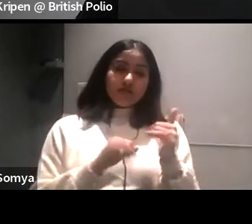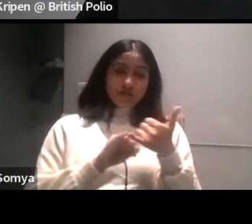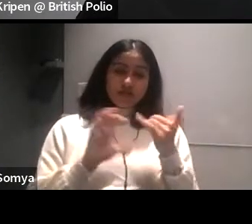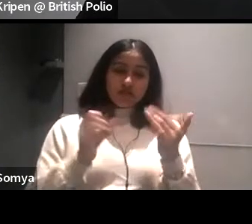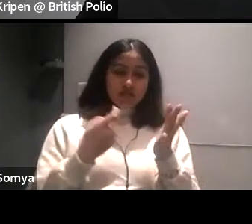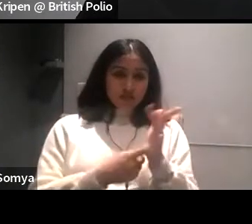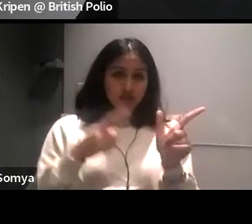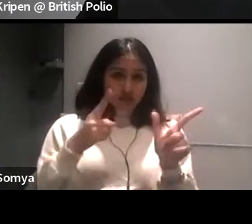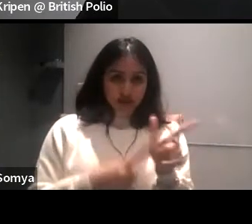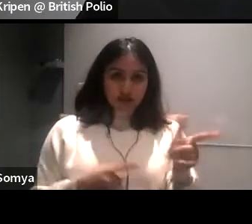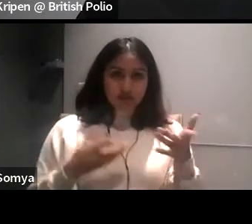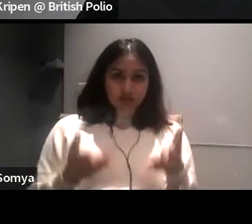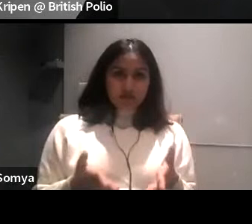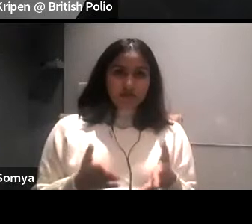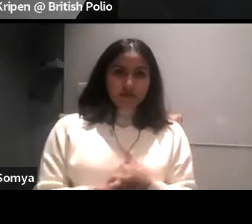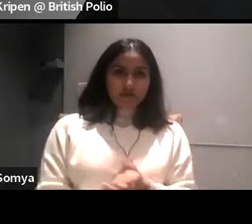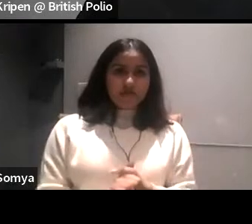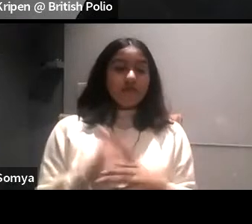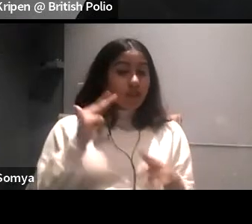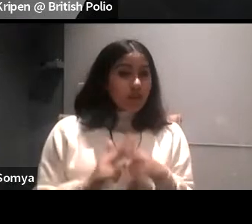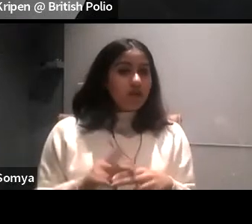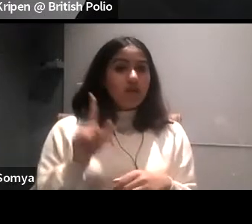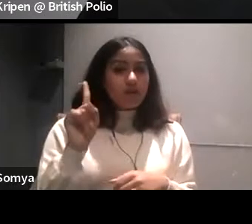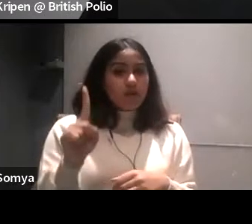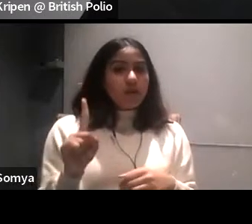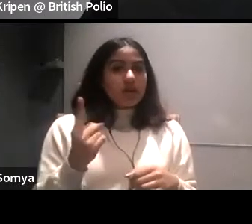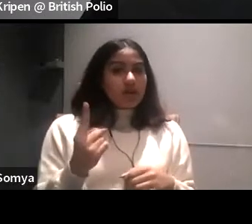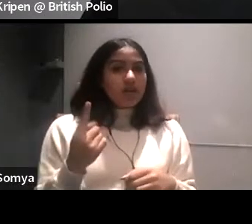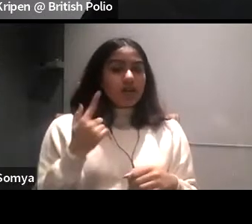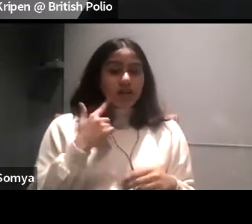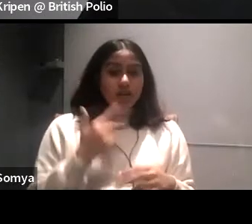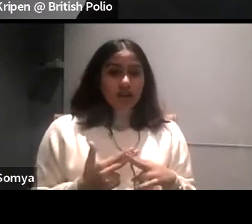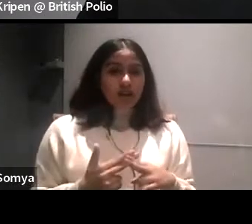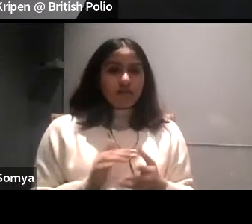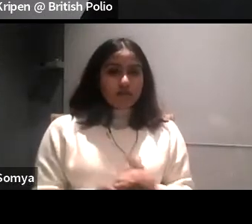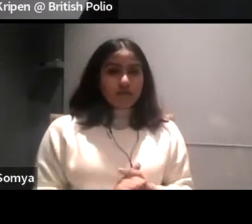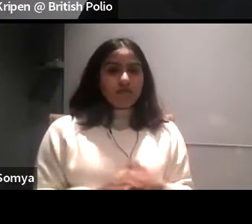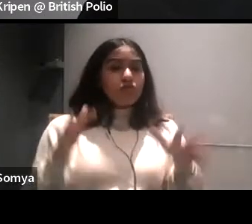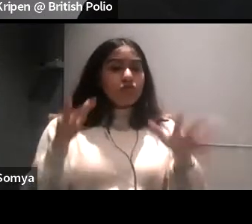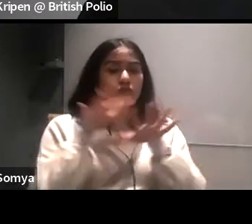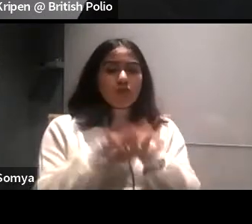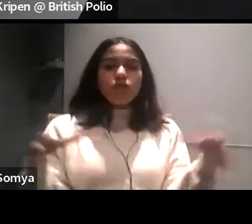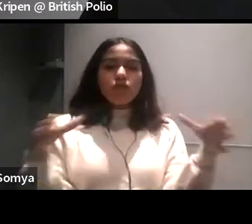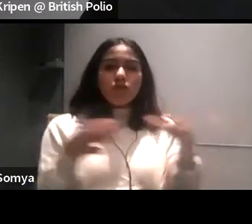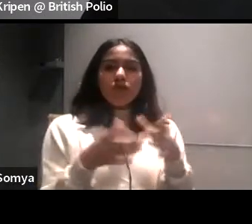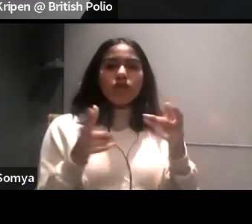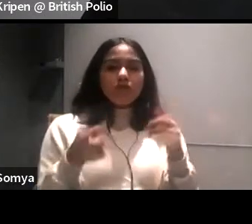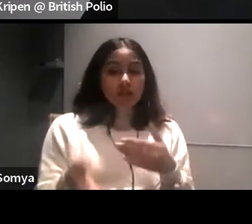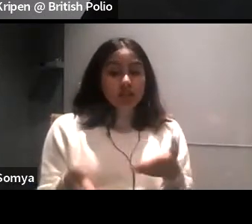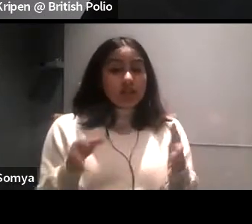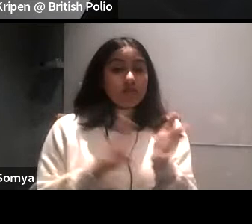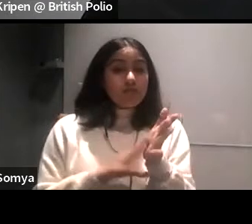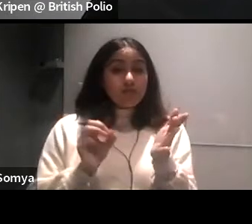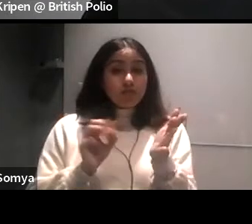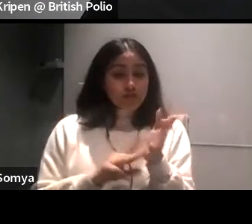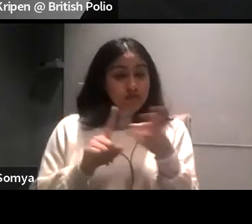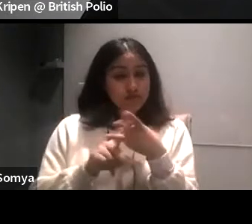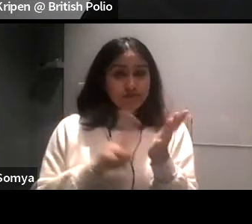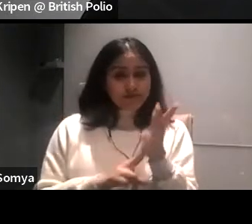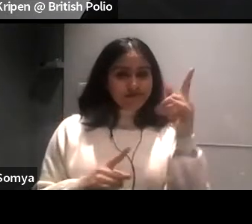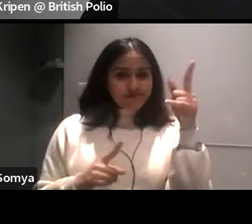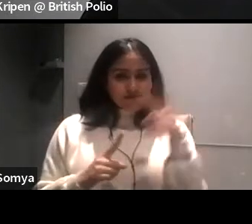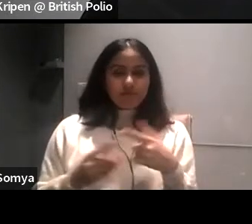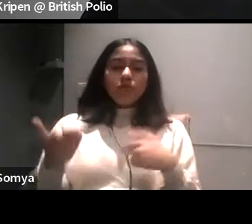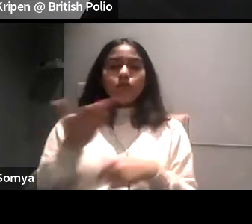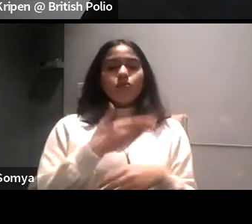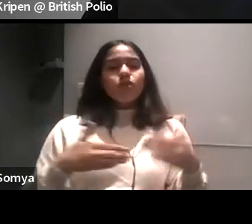I can only assure you that once we get into collaboration with many of you, which we are also considering at this moment, or vice versa, I think we